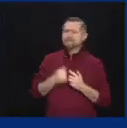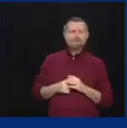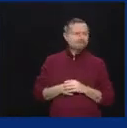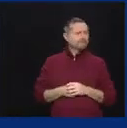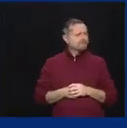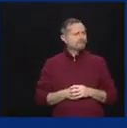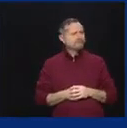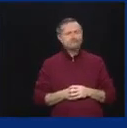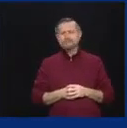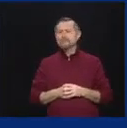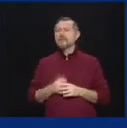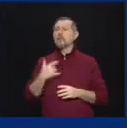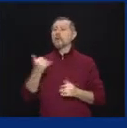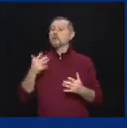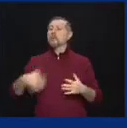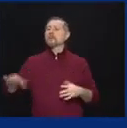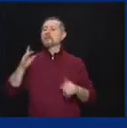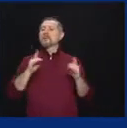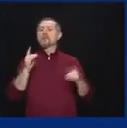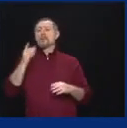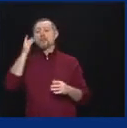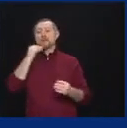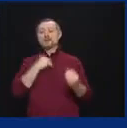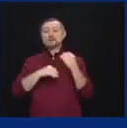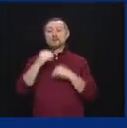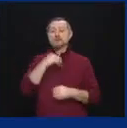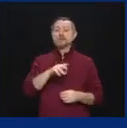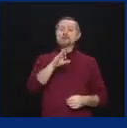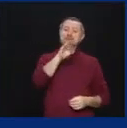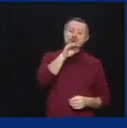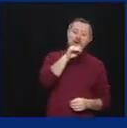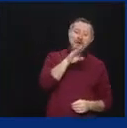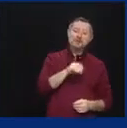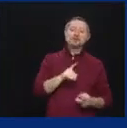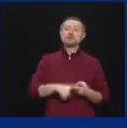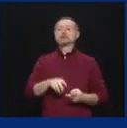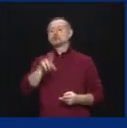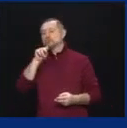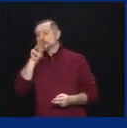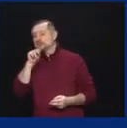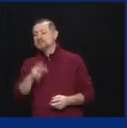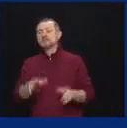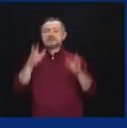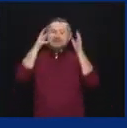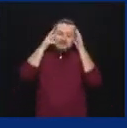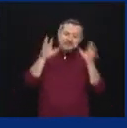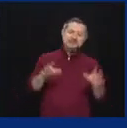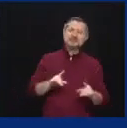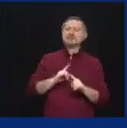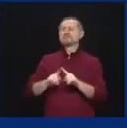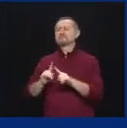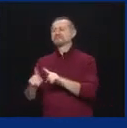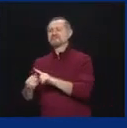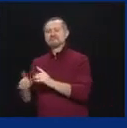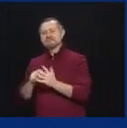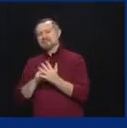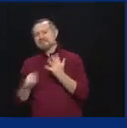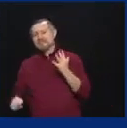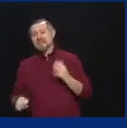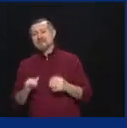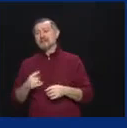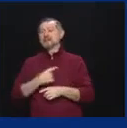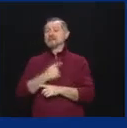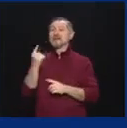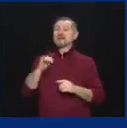widely known that people ate duck and geese, deer, possum, squirrel, rabbit. We don't really know what they ate. So why the